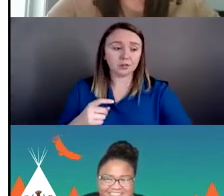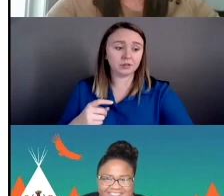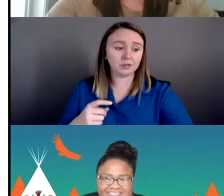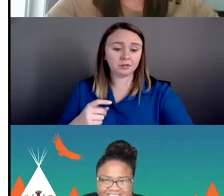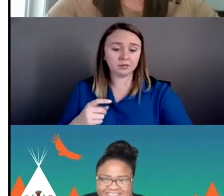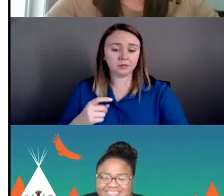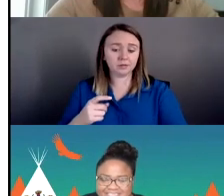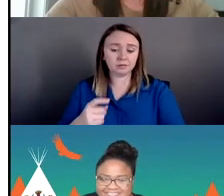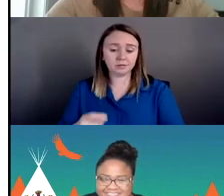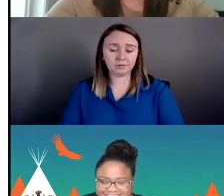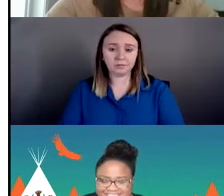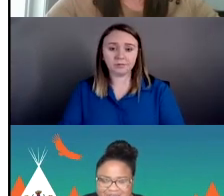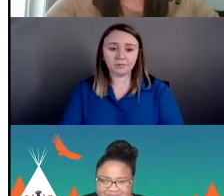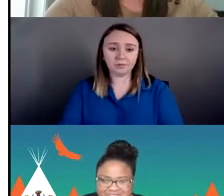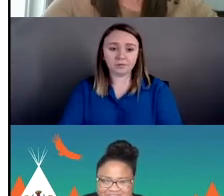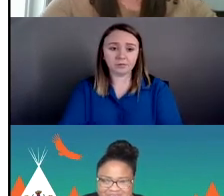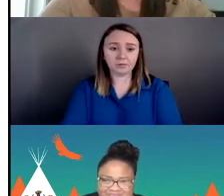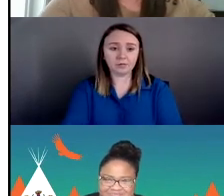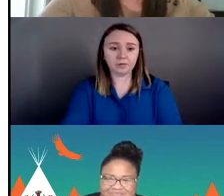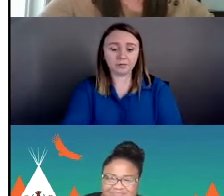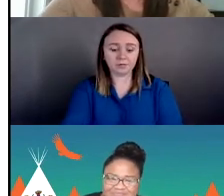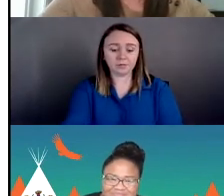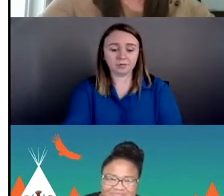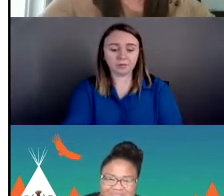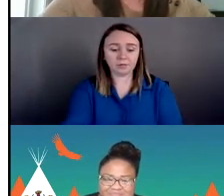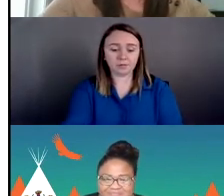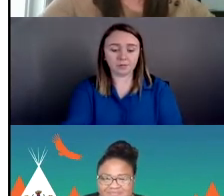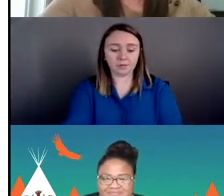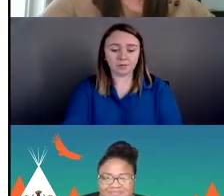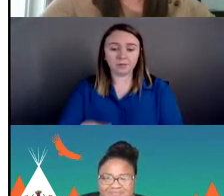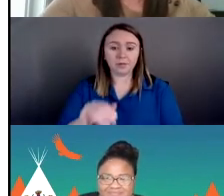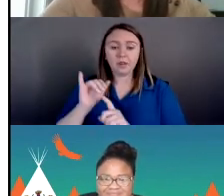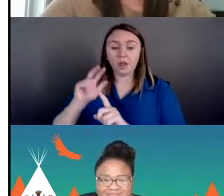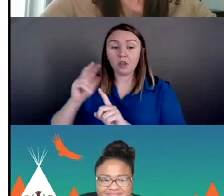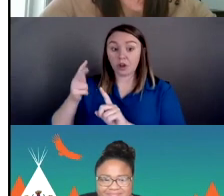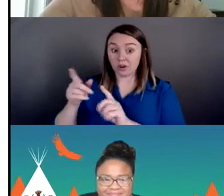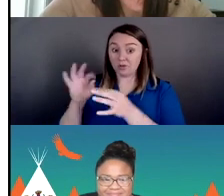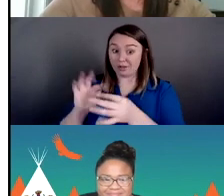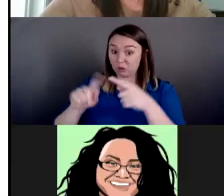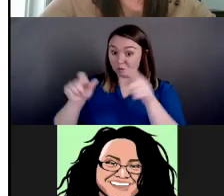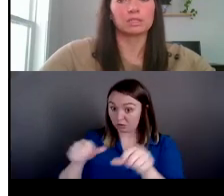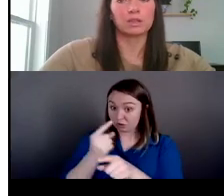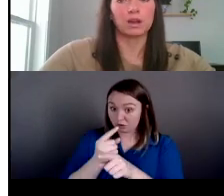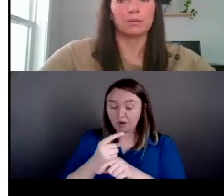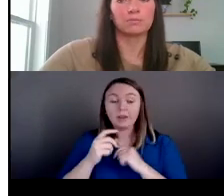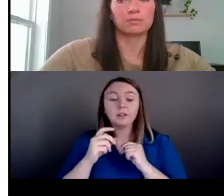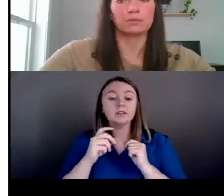the posters, was that right? Yeah. Okay, so once the case is listed on the NamUs website, once